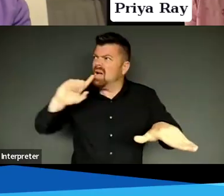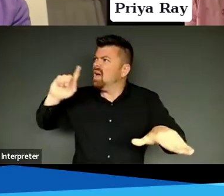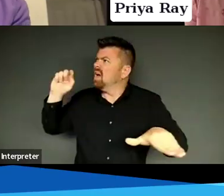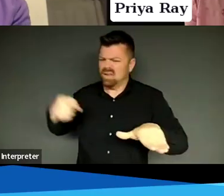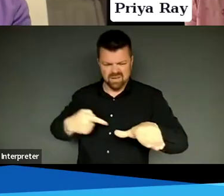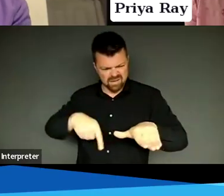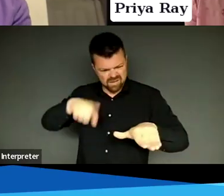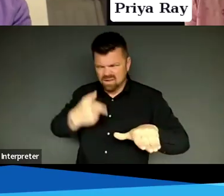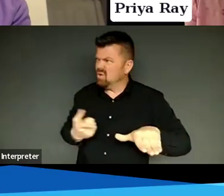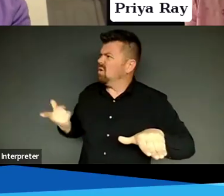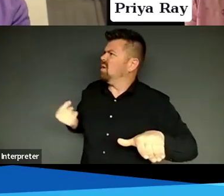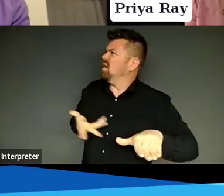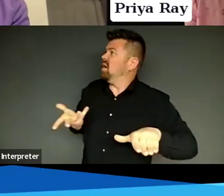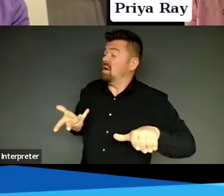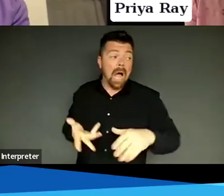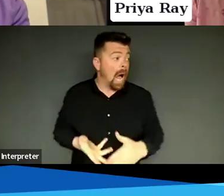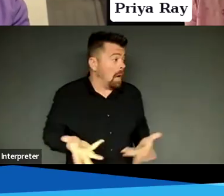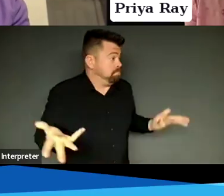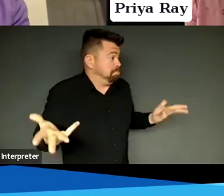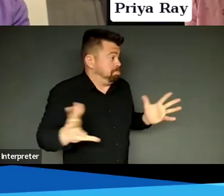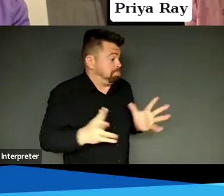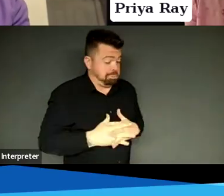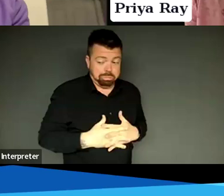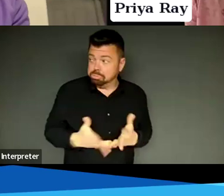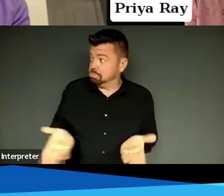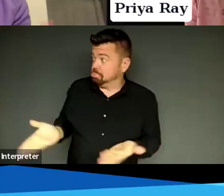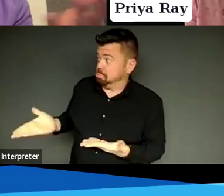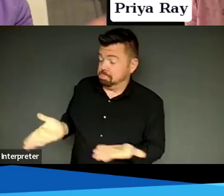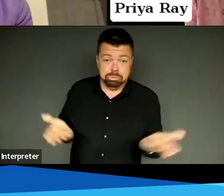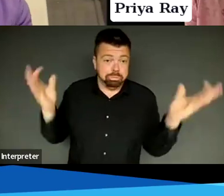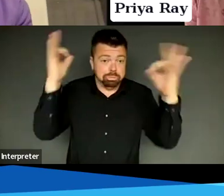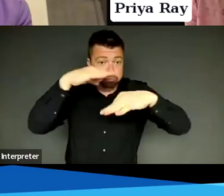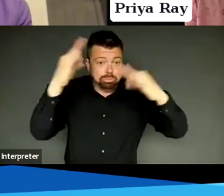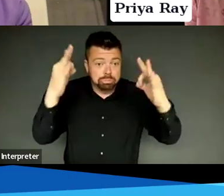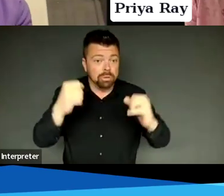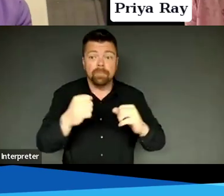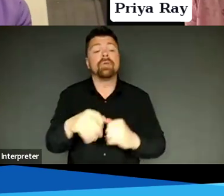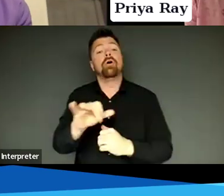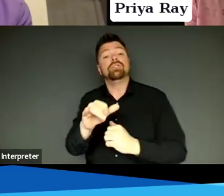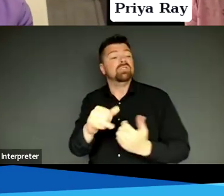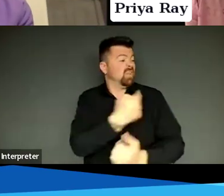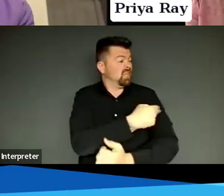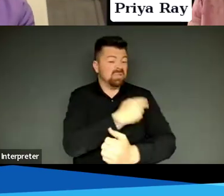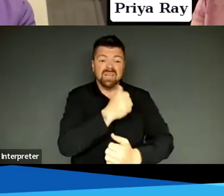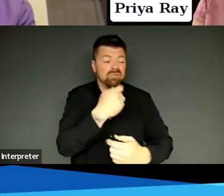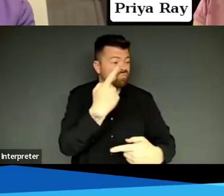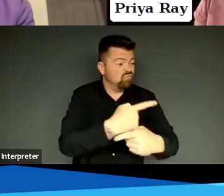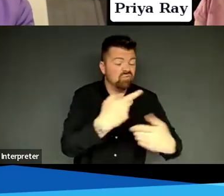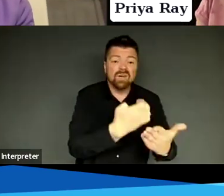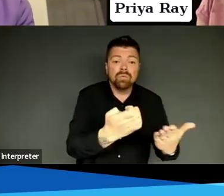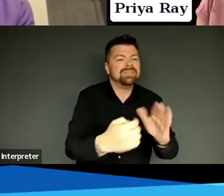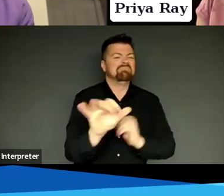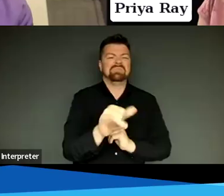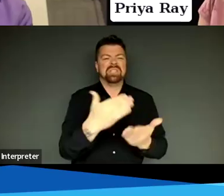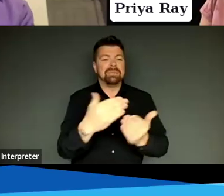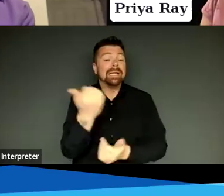understand. They don't have the right equipment in some of the hospitals. I was just at the dentist, same thing. It was time to transfer